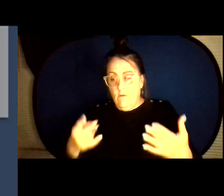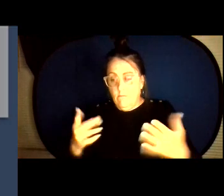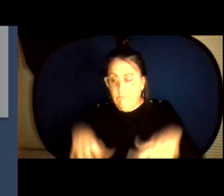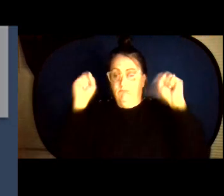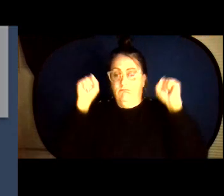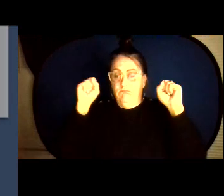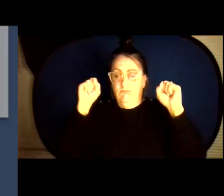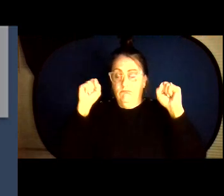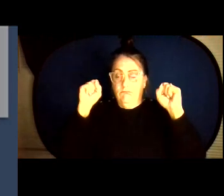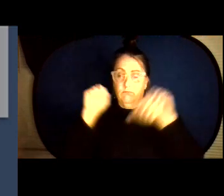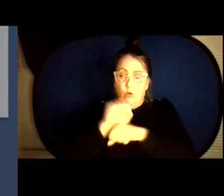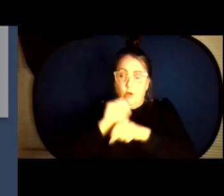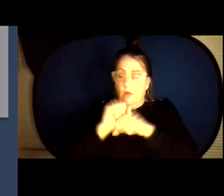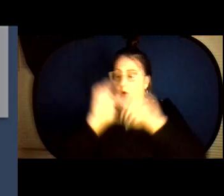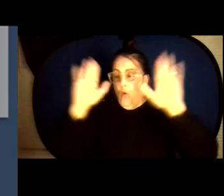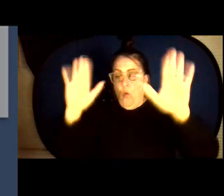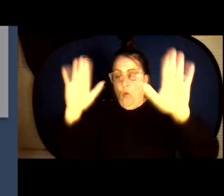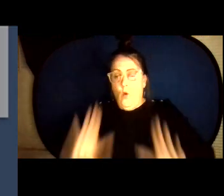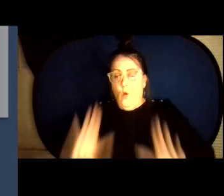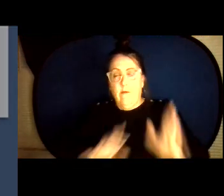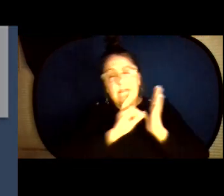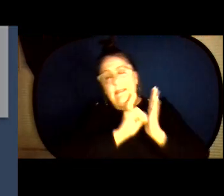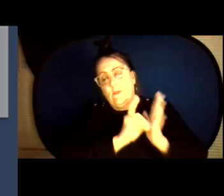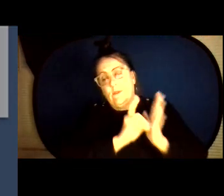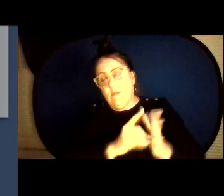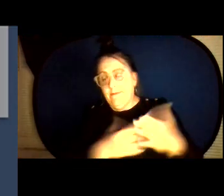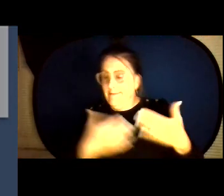for the wonderful demonstration. Thank you.